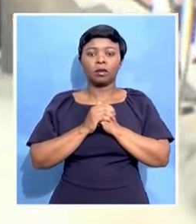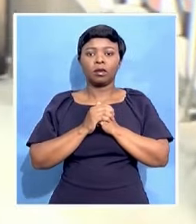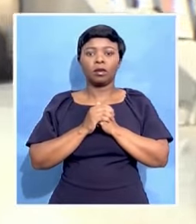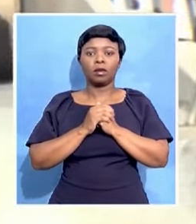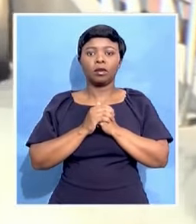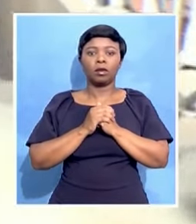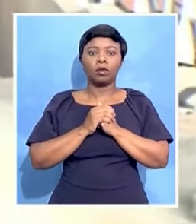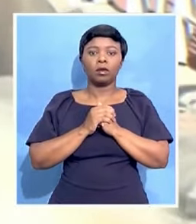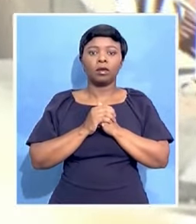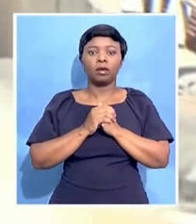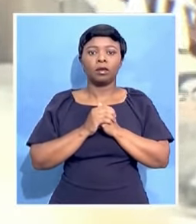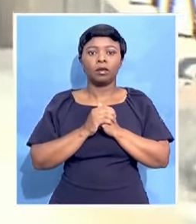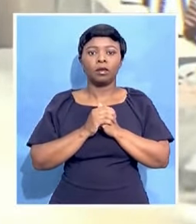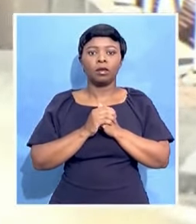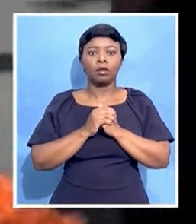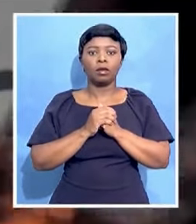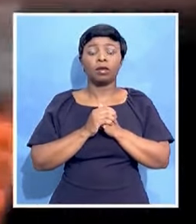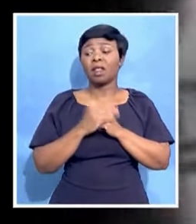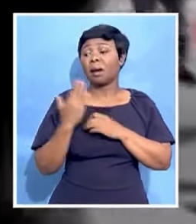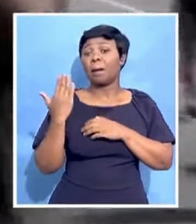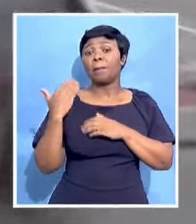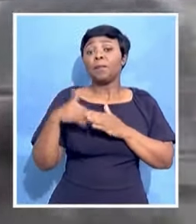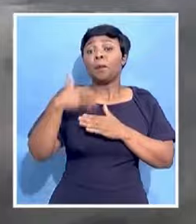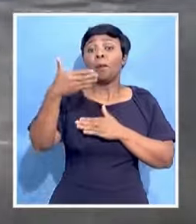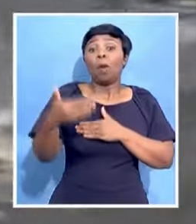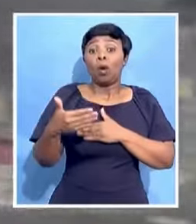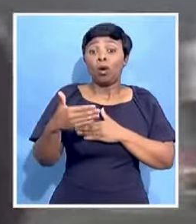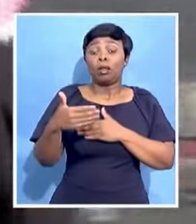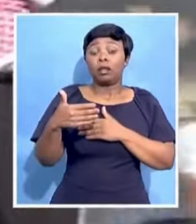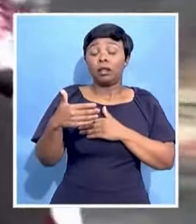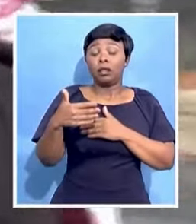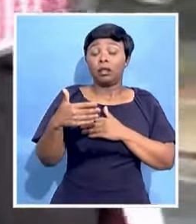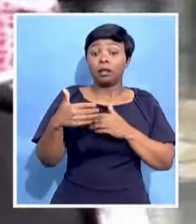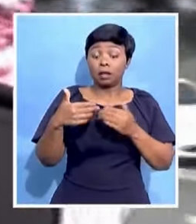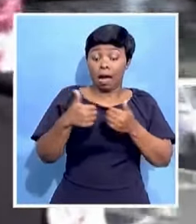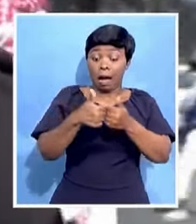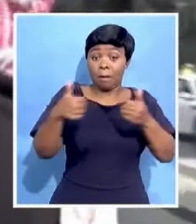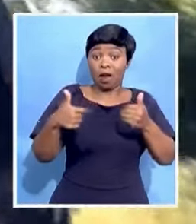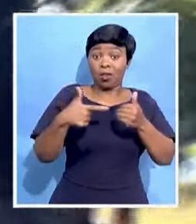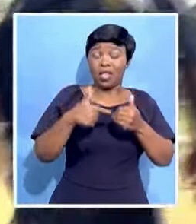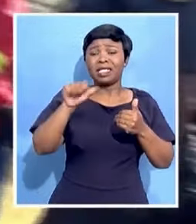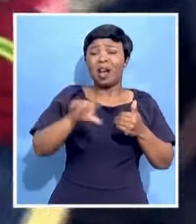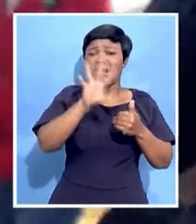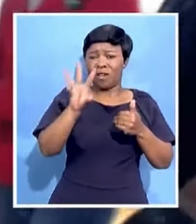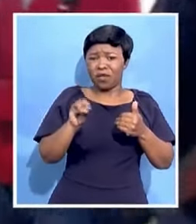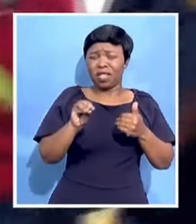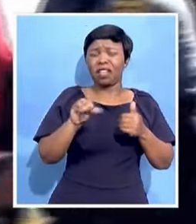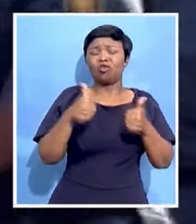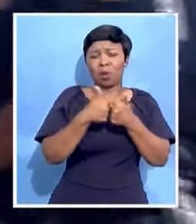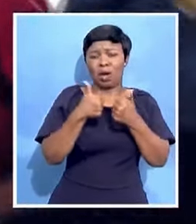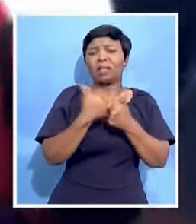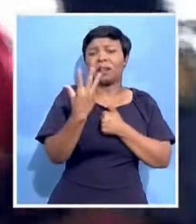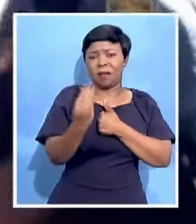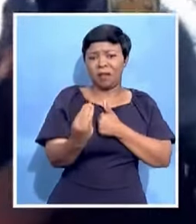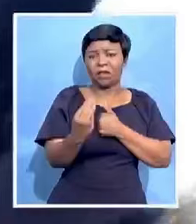Post-apartheid, South Africa has its own challenges. The relationship between police and civilians is